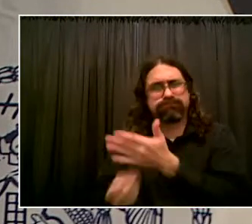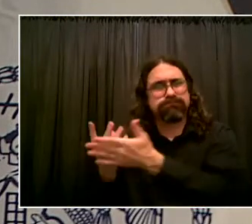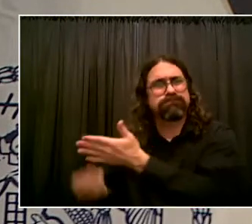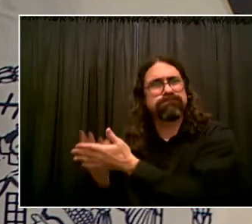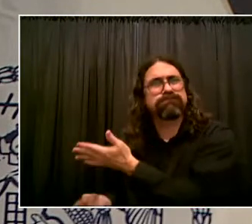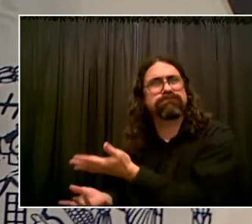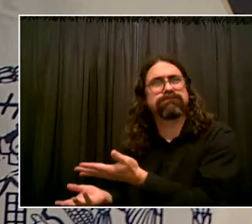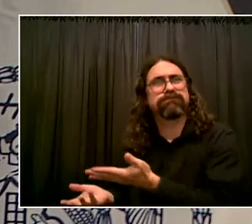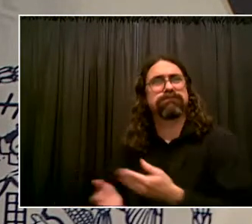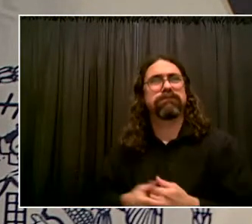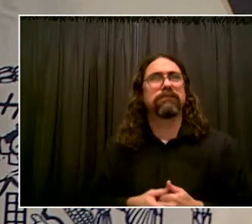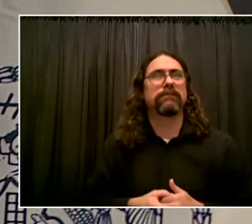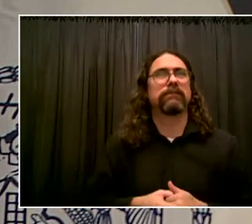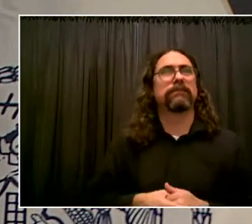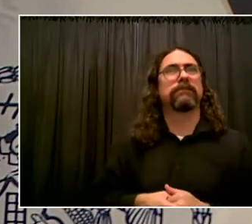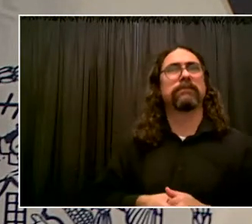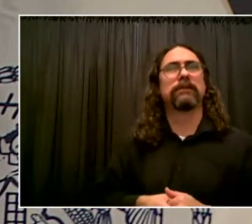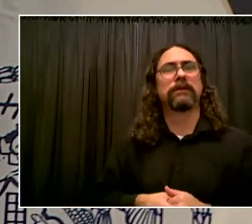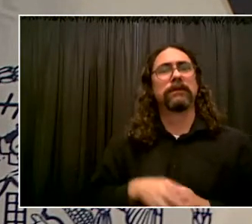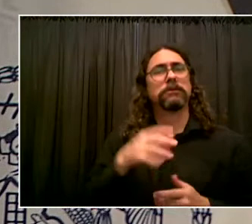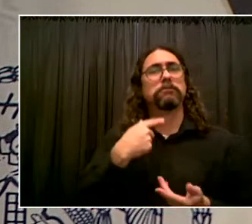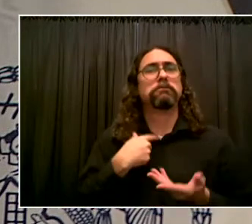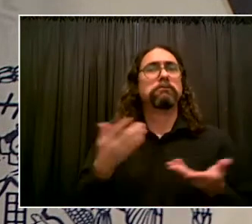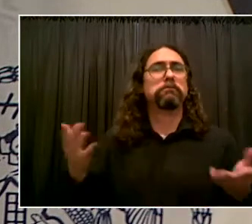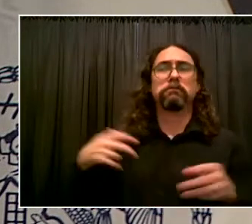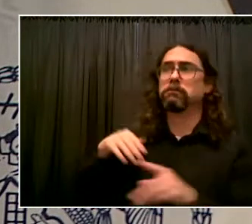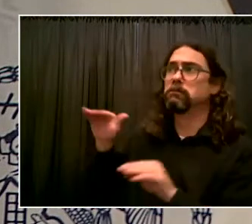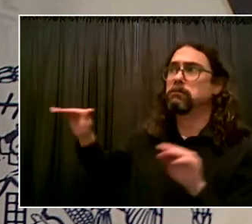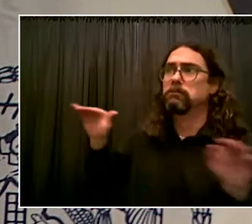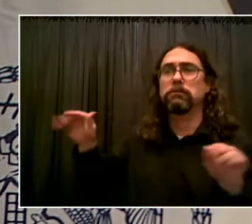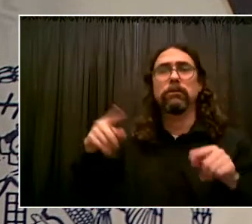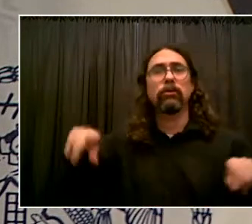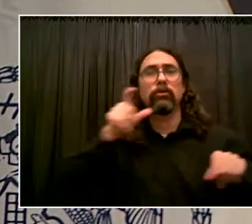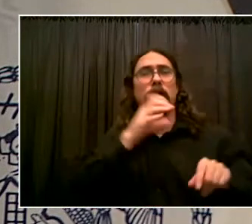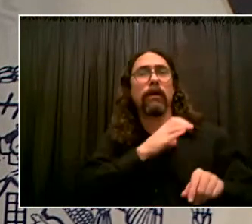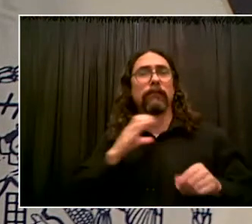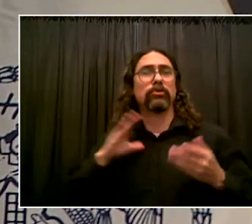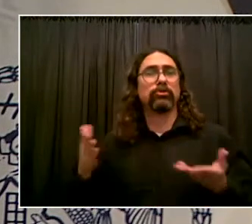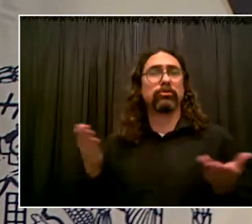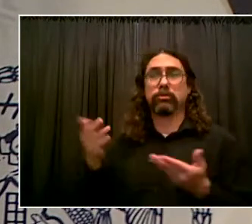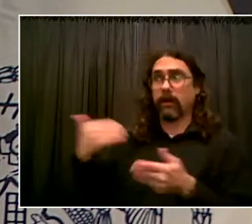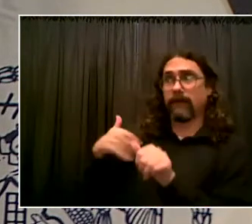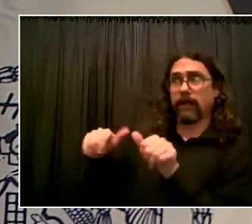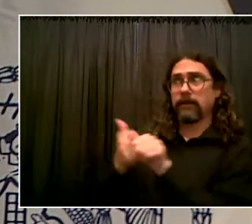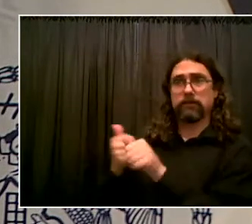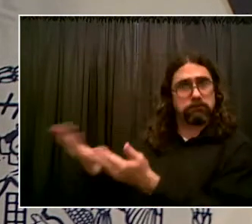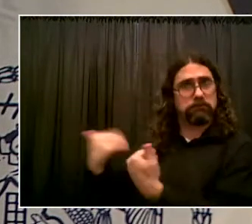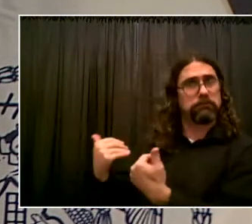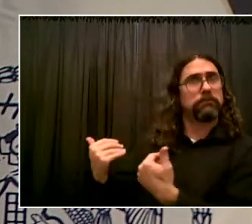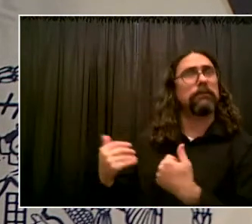course of just days, we saw thousands upon thousands of vaccinations. We saw a huge uptick.